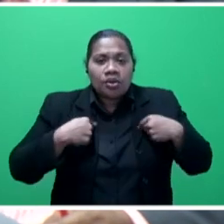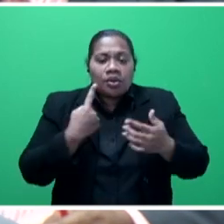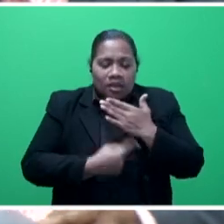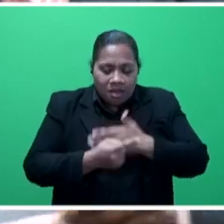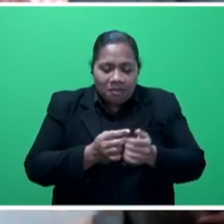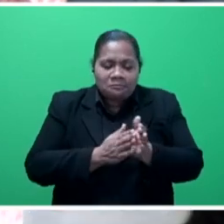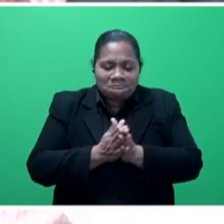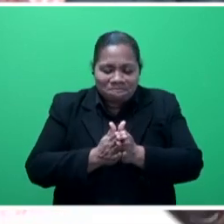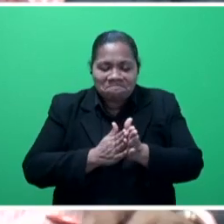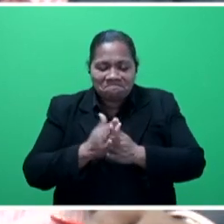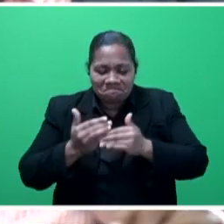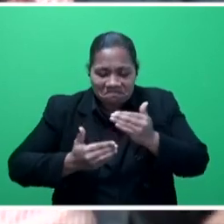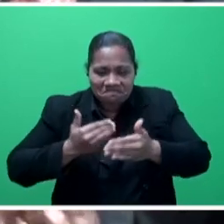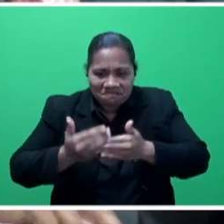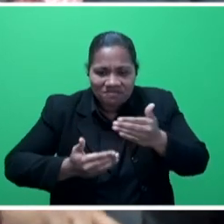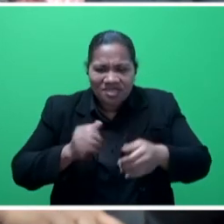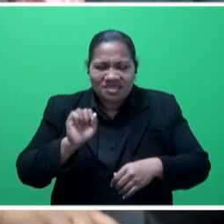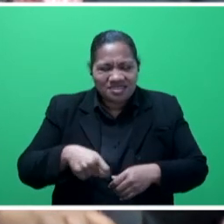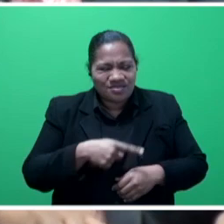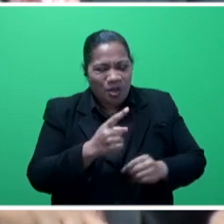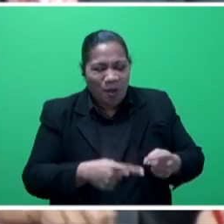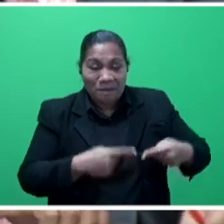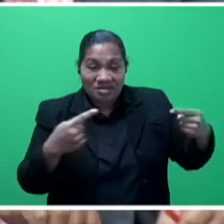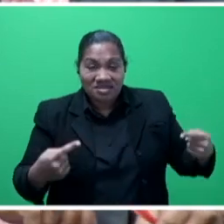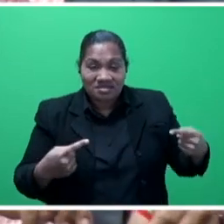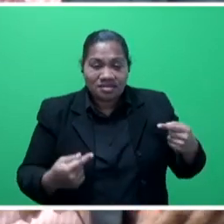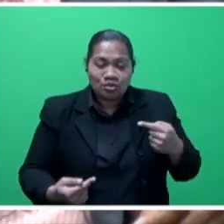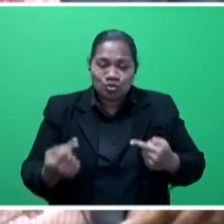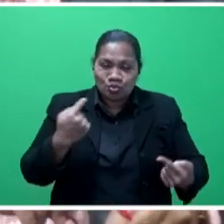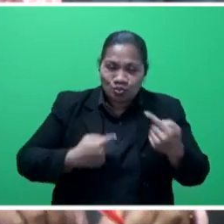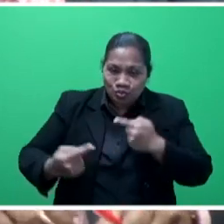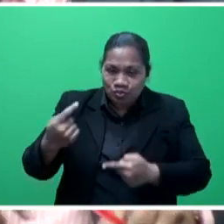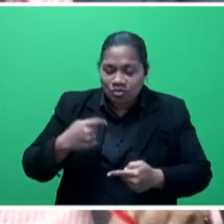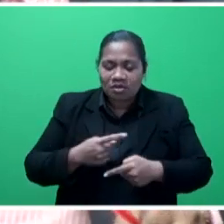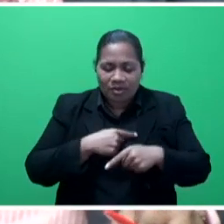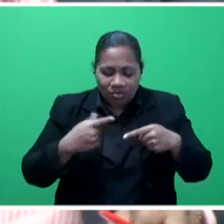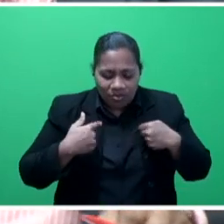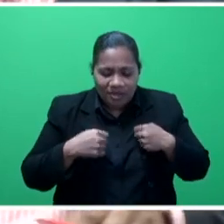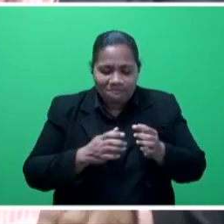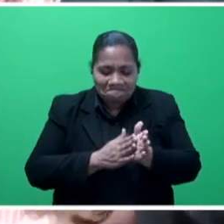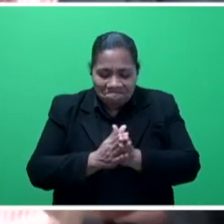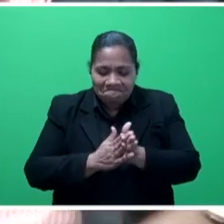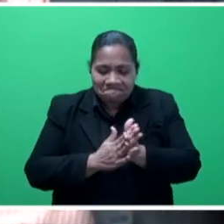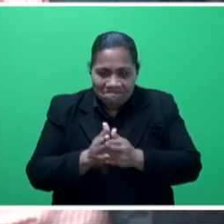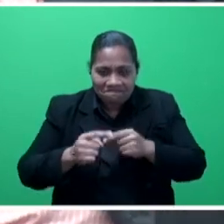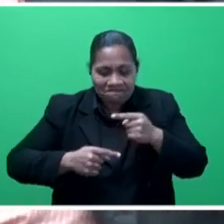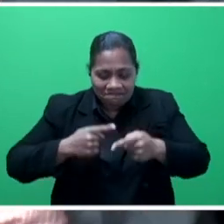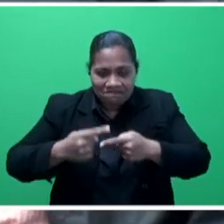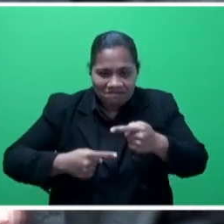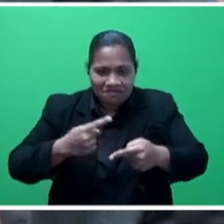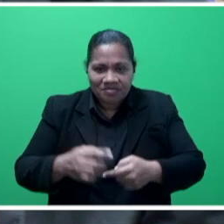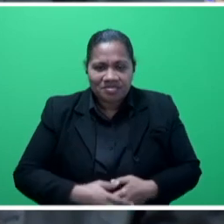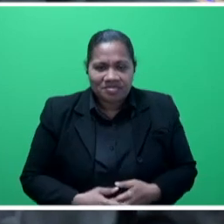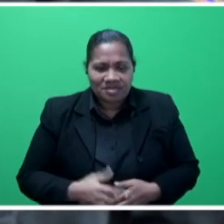picture painted by the opposition and critics, where the learned professor compared Fiji's situation similar to Sri